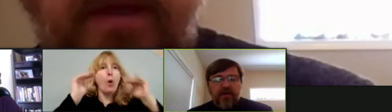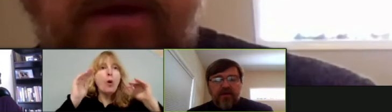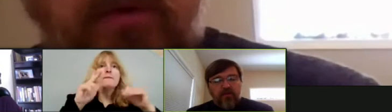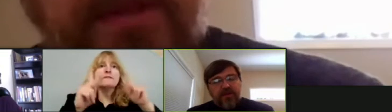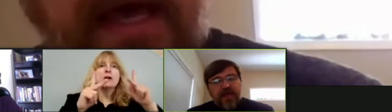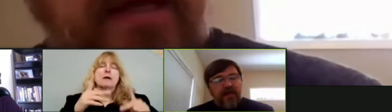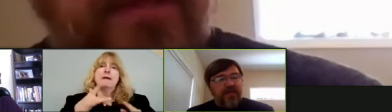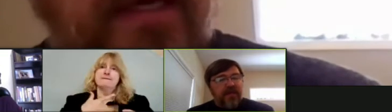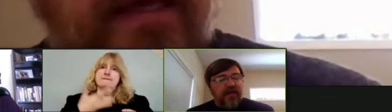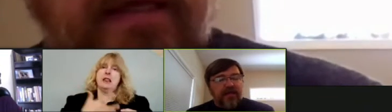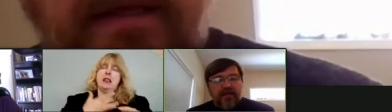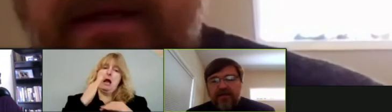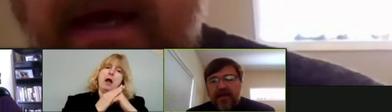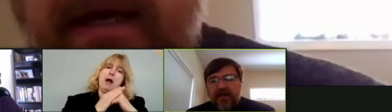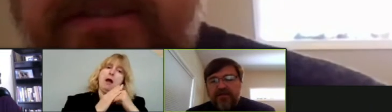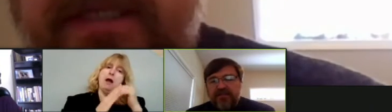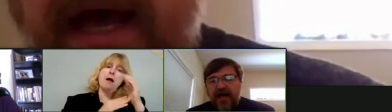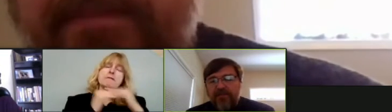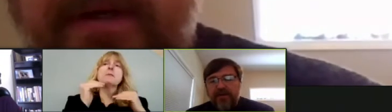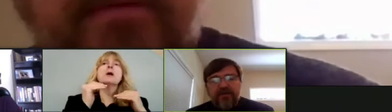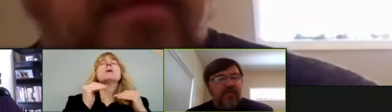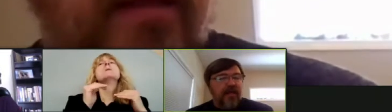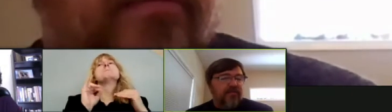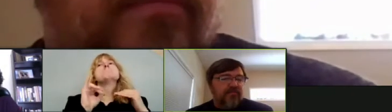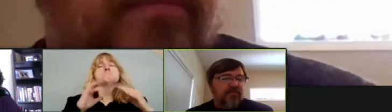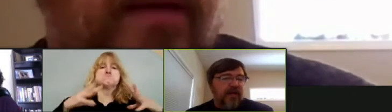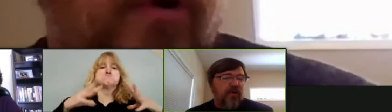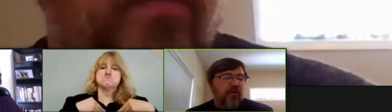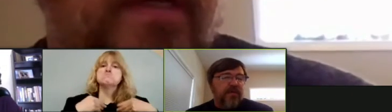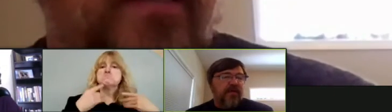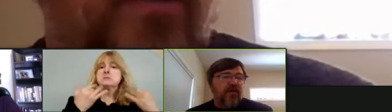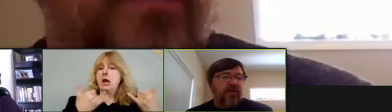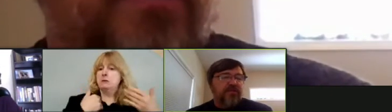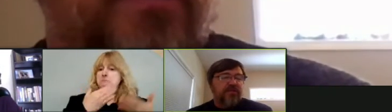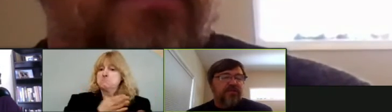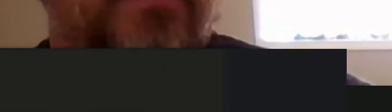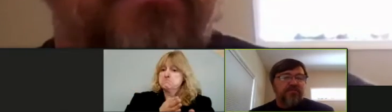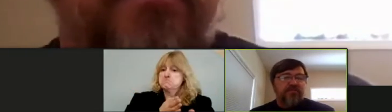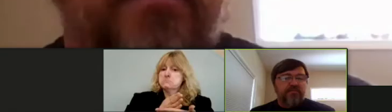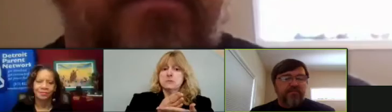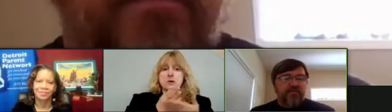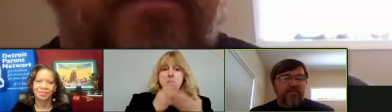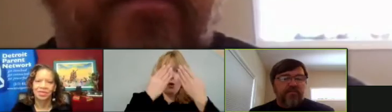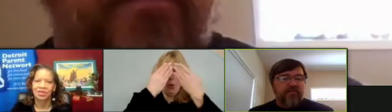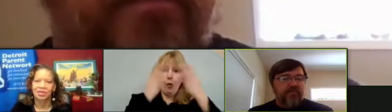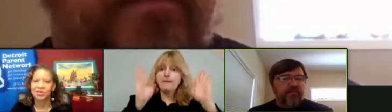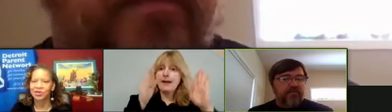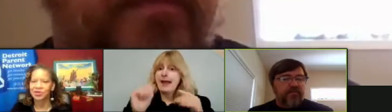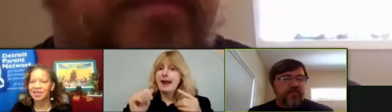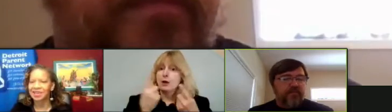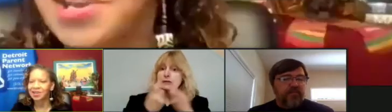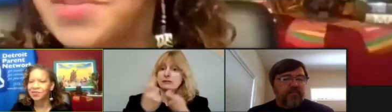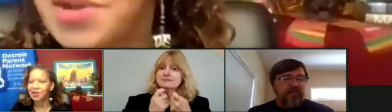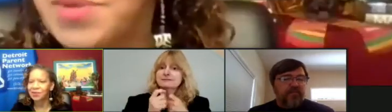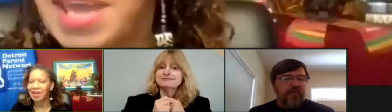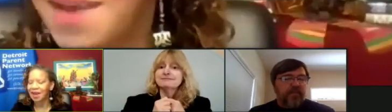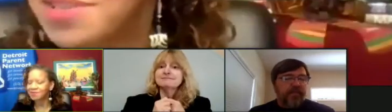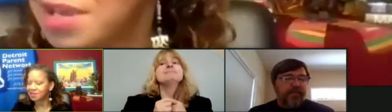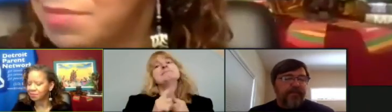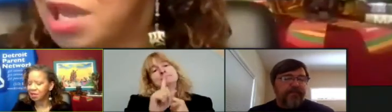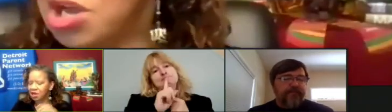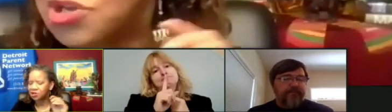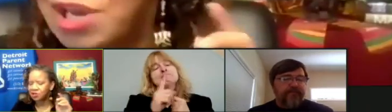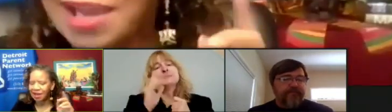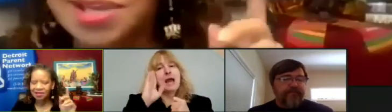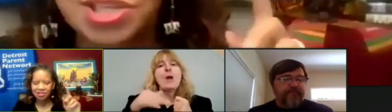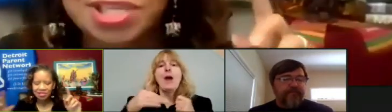available. With that, I think I can stop and I'm open to any questions. Certainly, and I know that we have